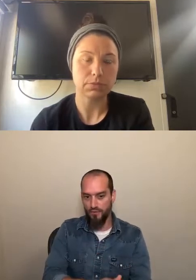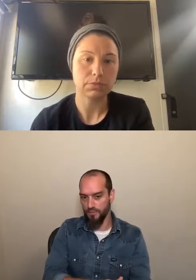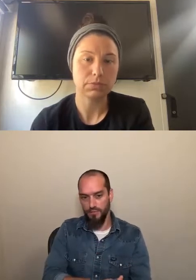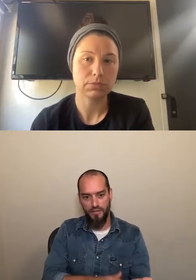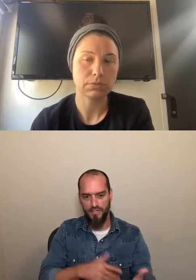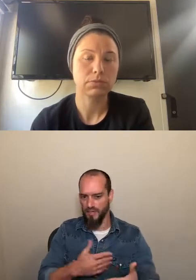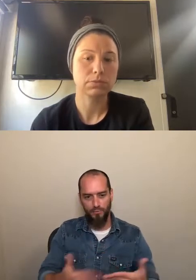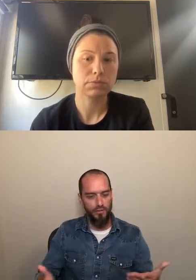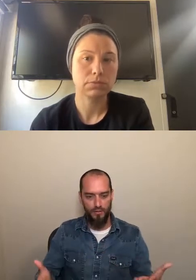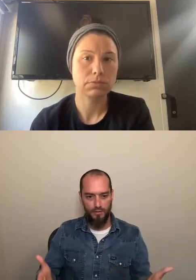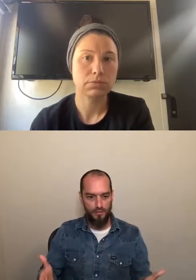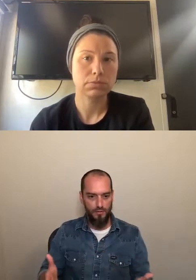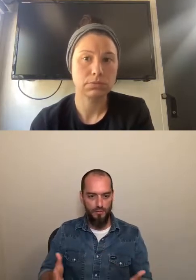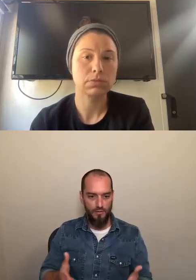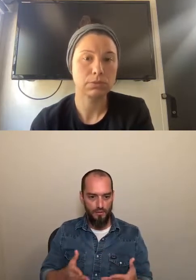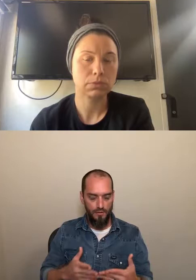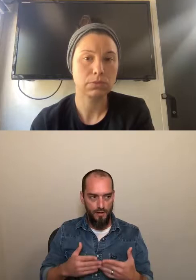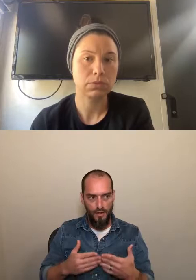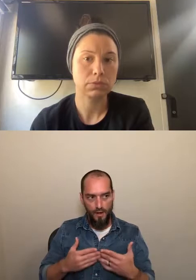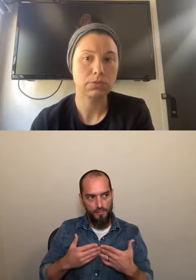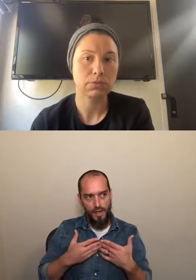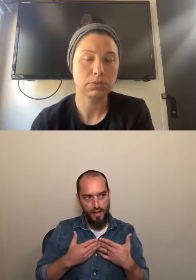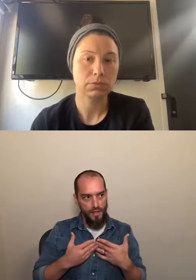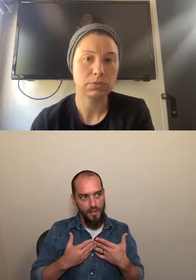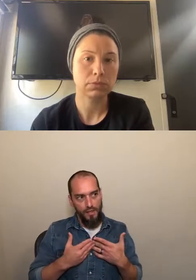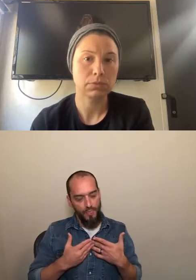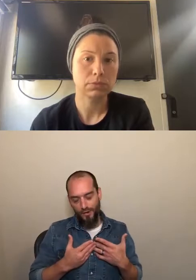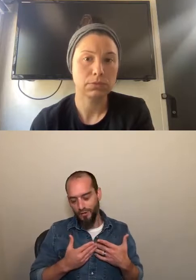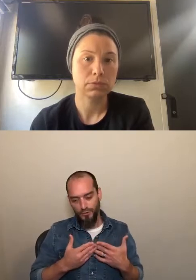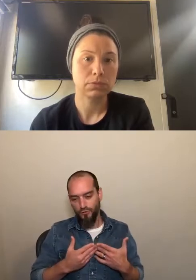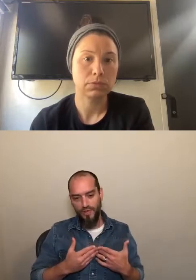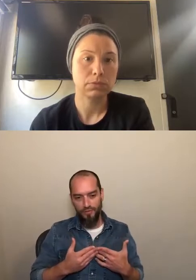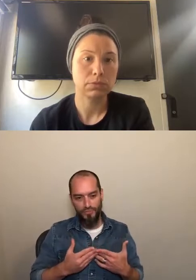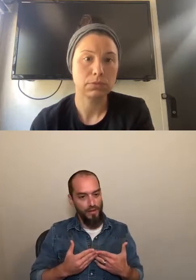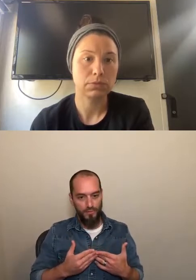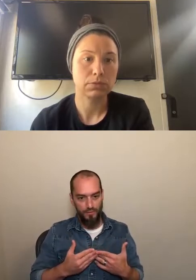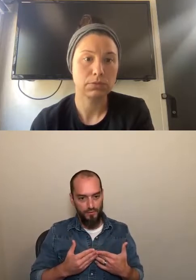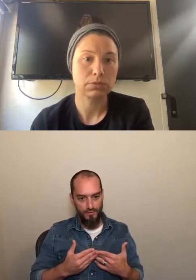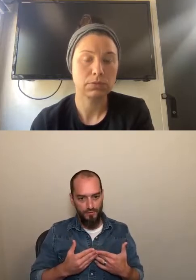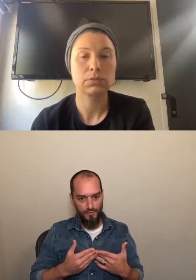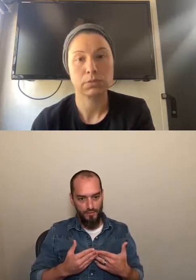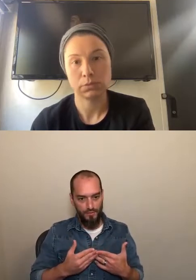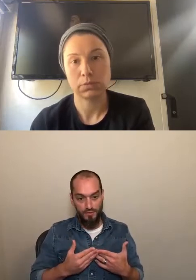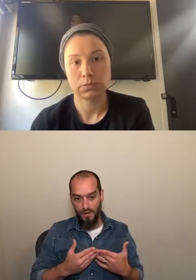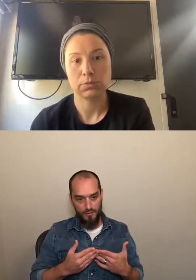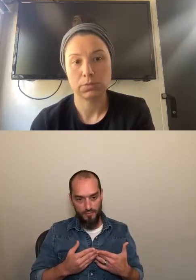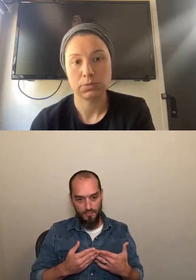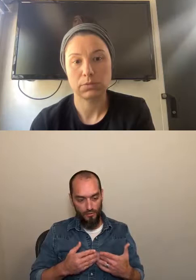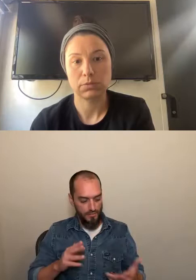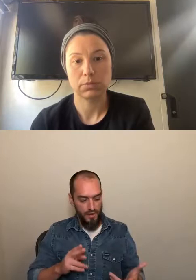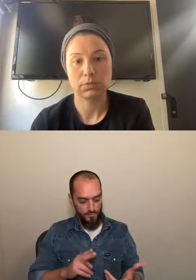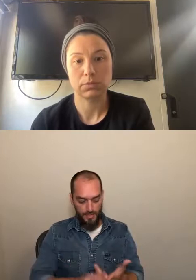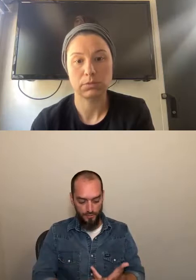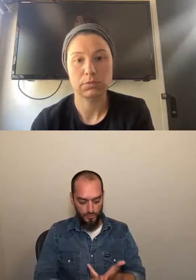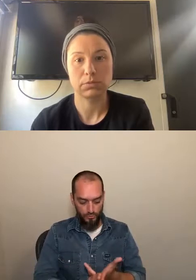hey, I recommend that I sample here. I'm not a huge fan of sampling a ton. The